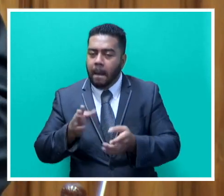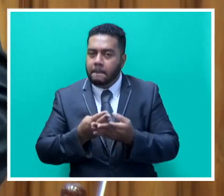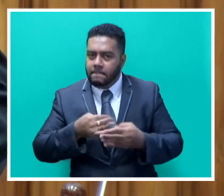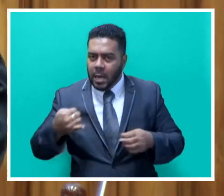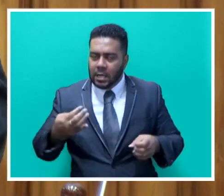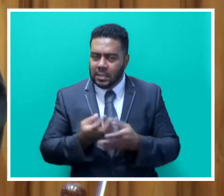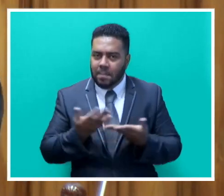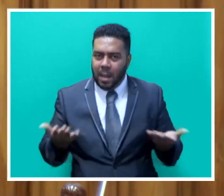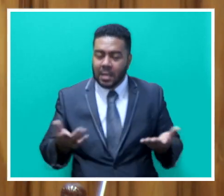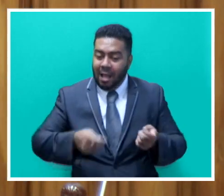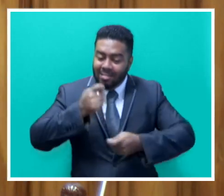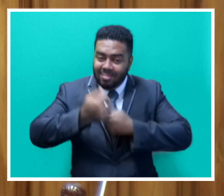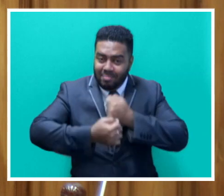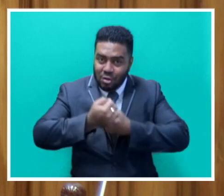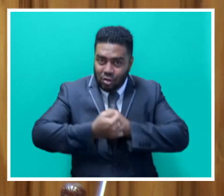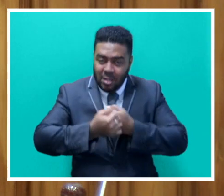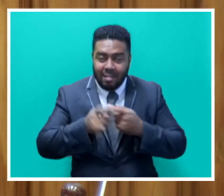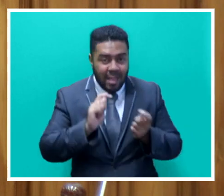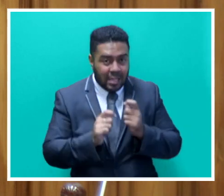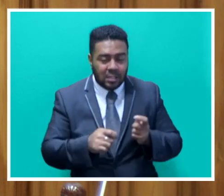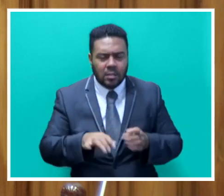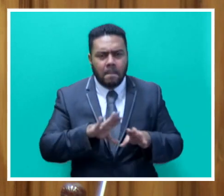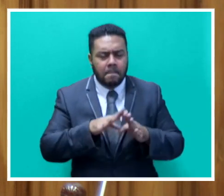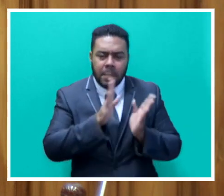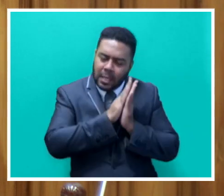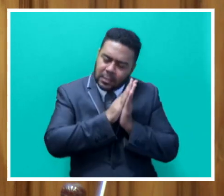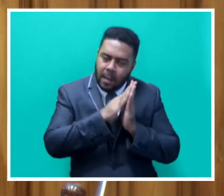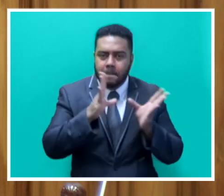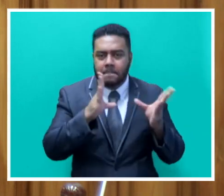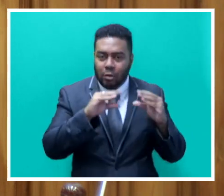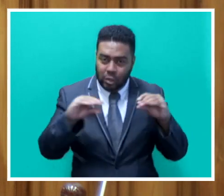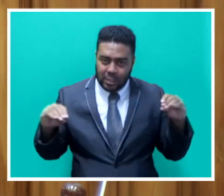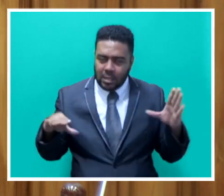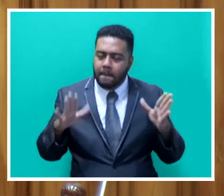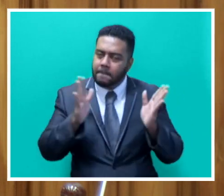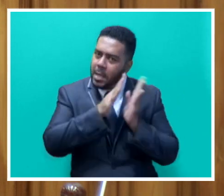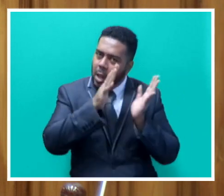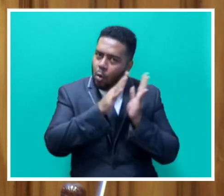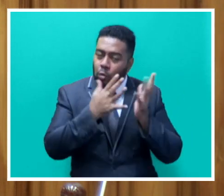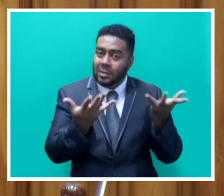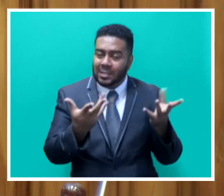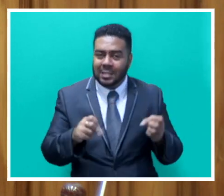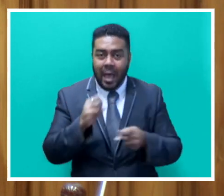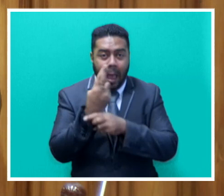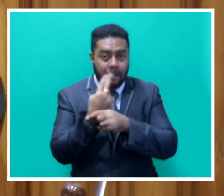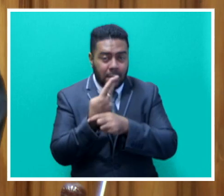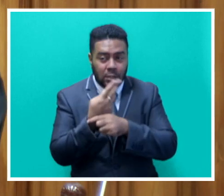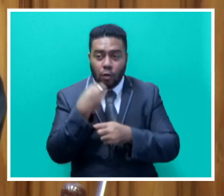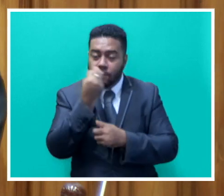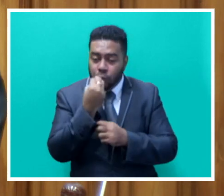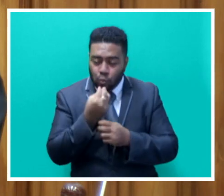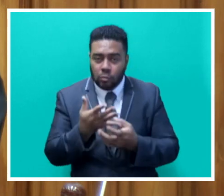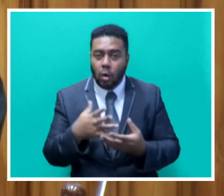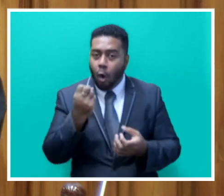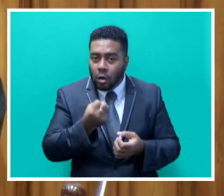equipment, testing machine, consumables, beds, mattresses, pillows, disinfectants, ambulances, food rations,